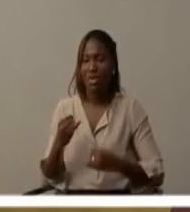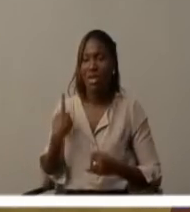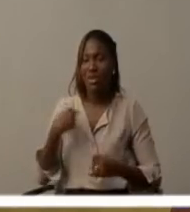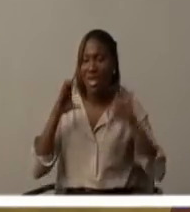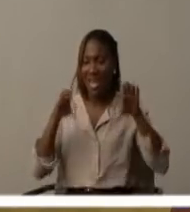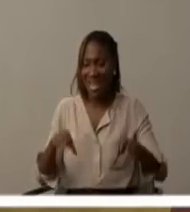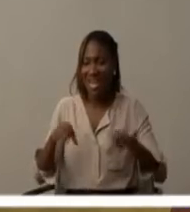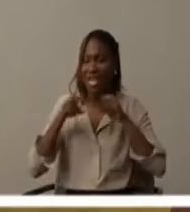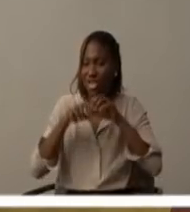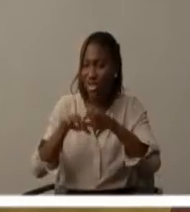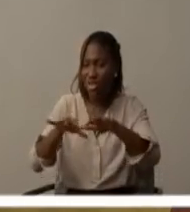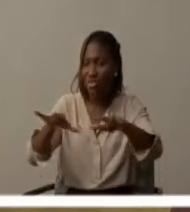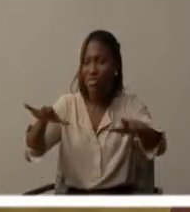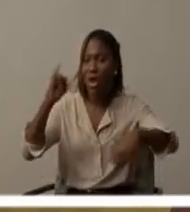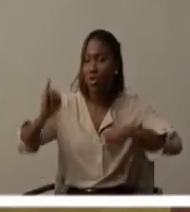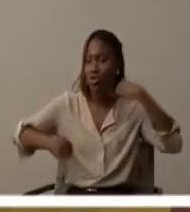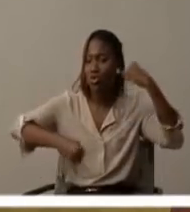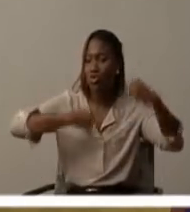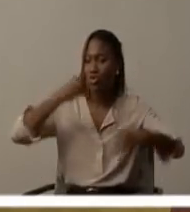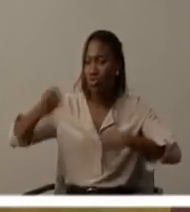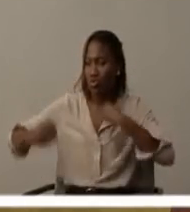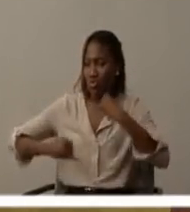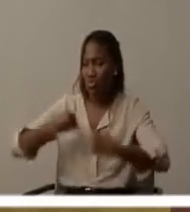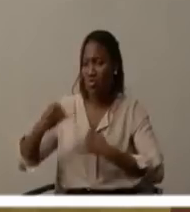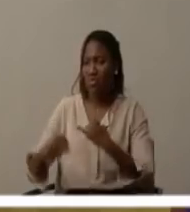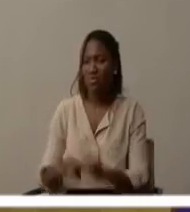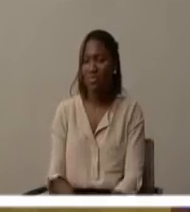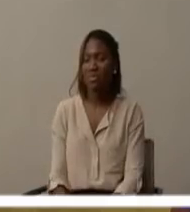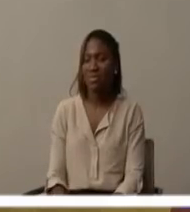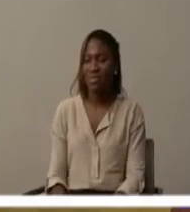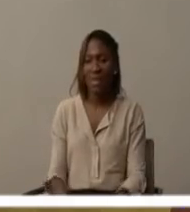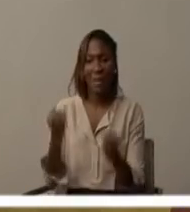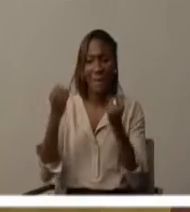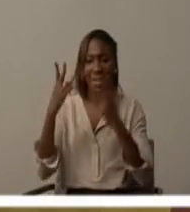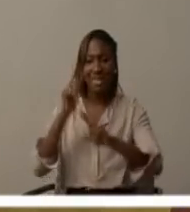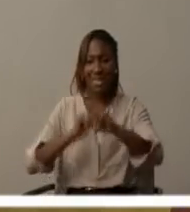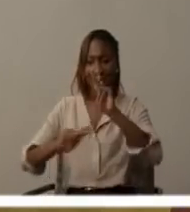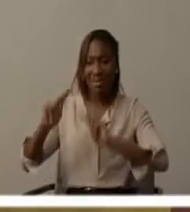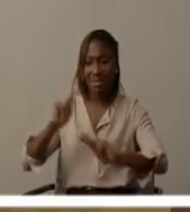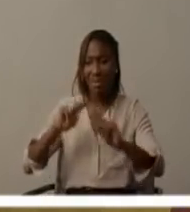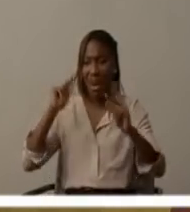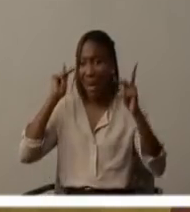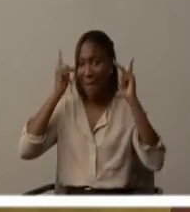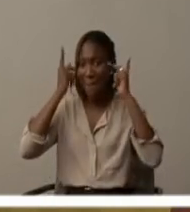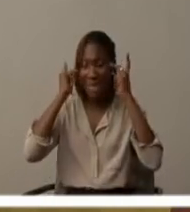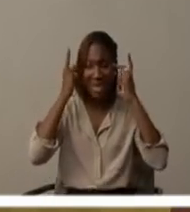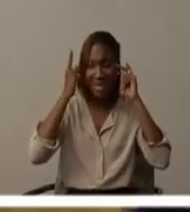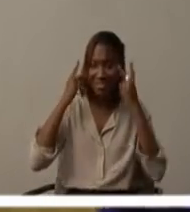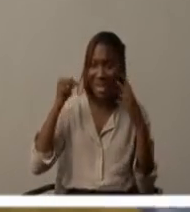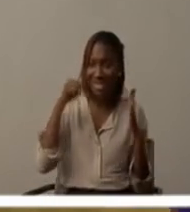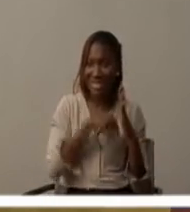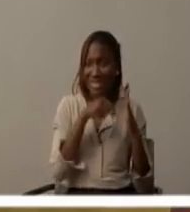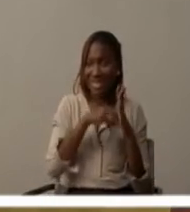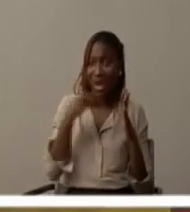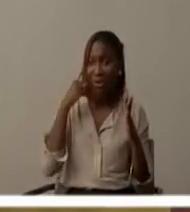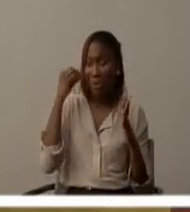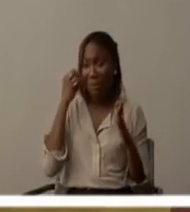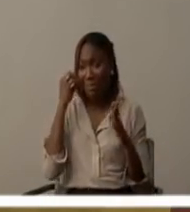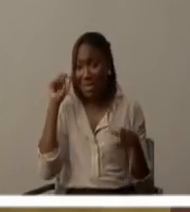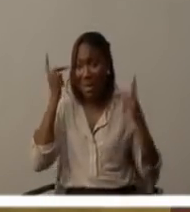I know many people are itching on these 2 weeks. Panic. Cabin fever before it even starts.